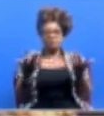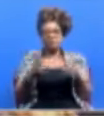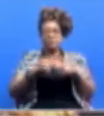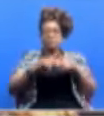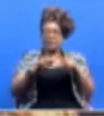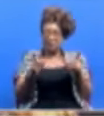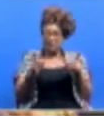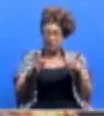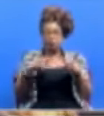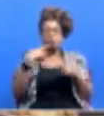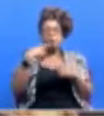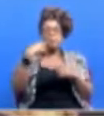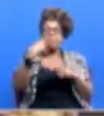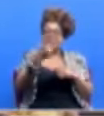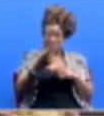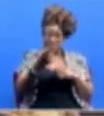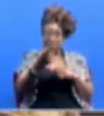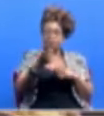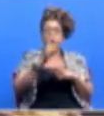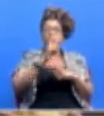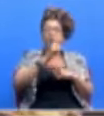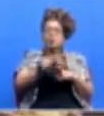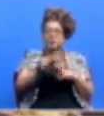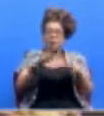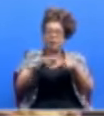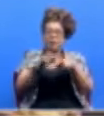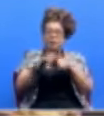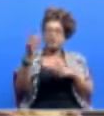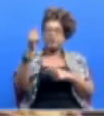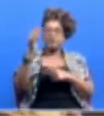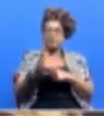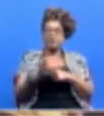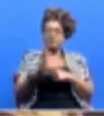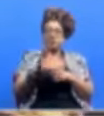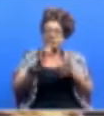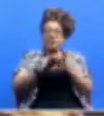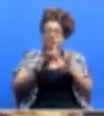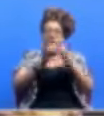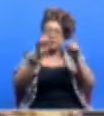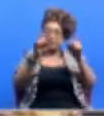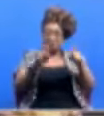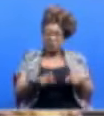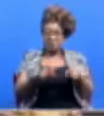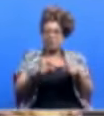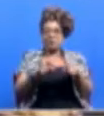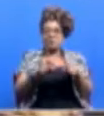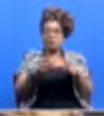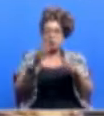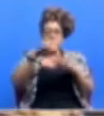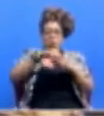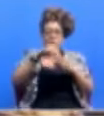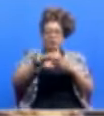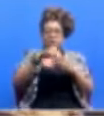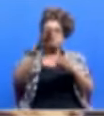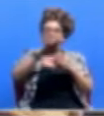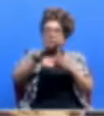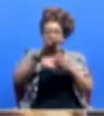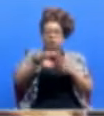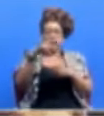Lakini tunakwambia, tunakuamuru kama wa Kenya ya kuwa ni lazima uwe katika ballot ya